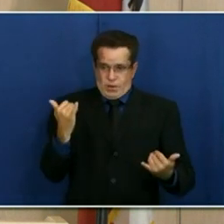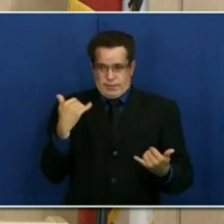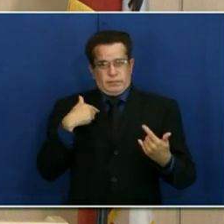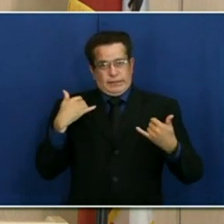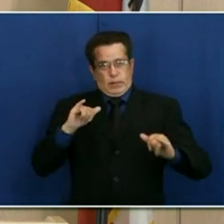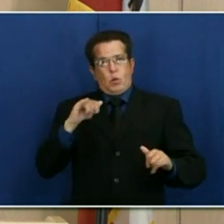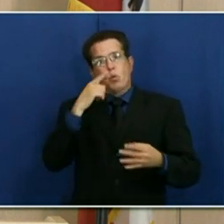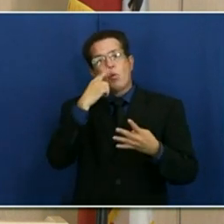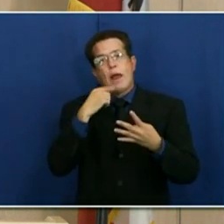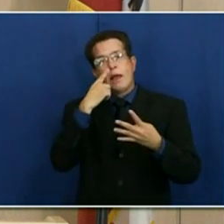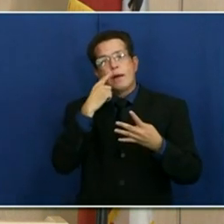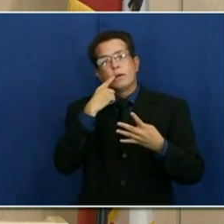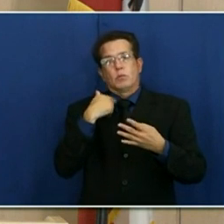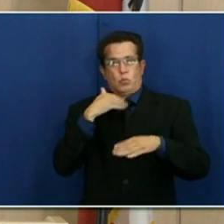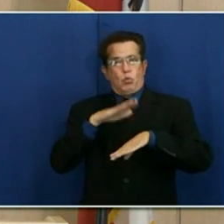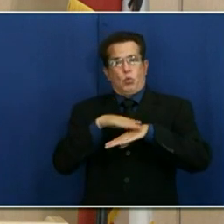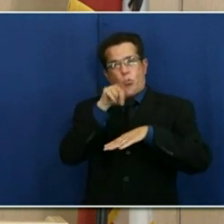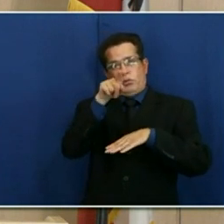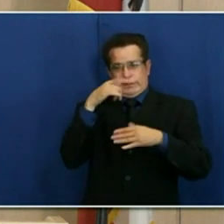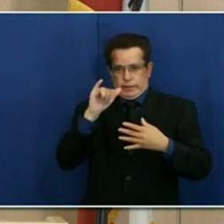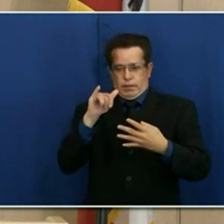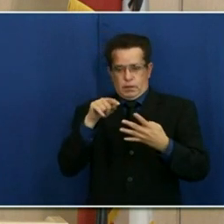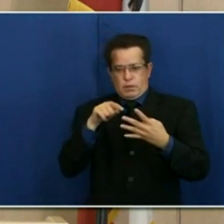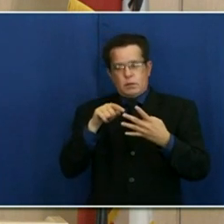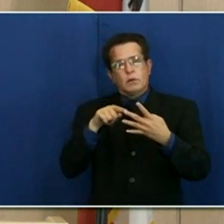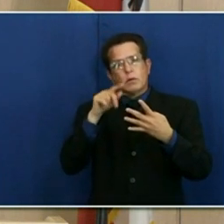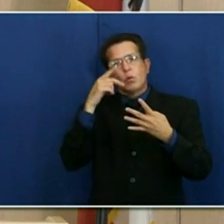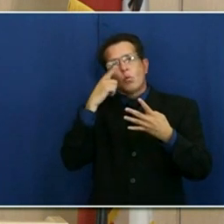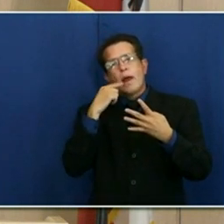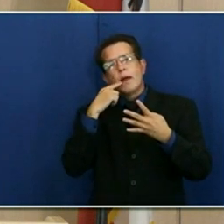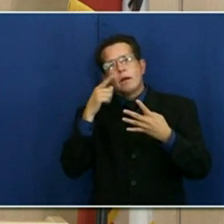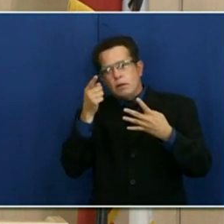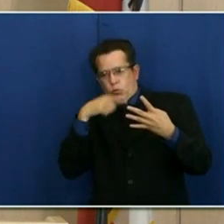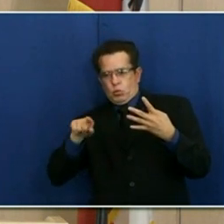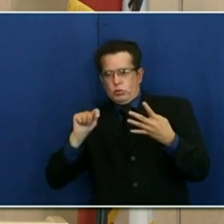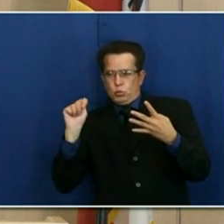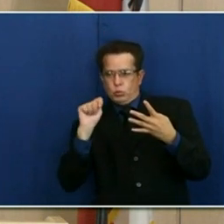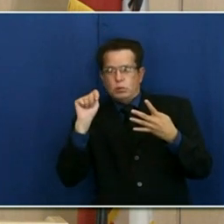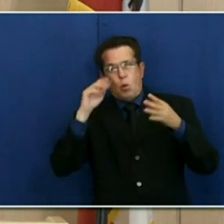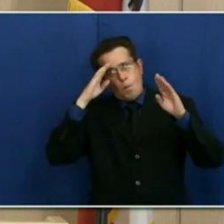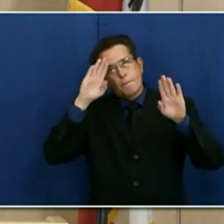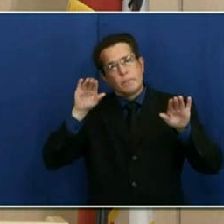red, and we certainly hope to remain in red on Tuesday. But we're here